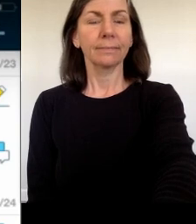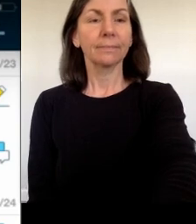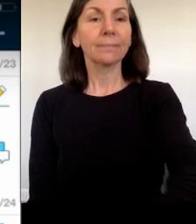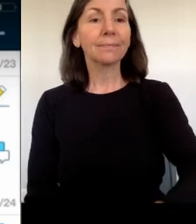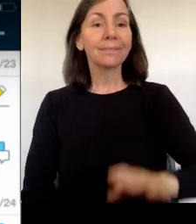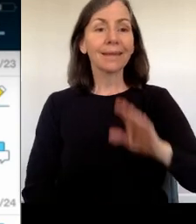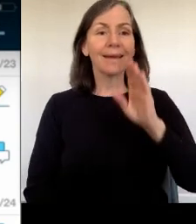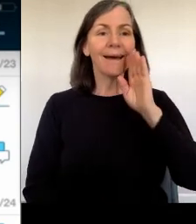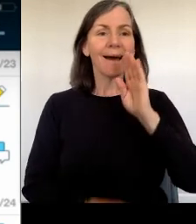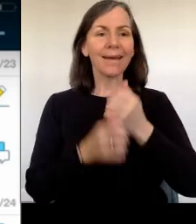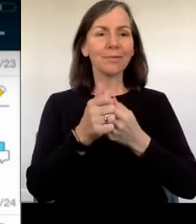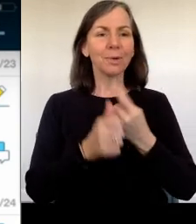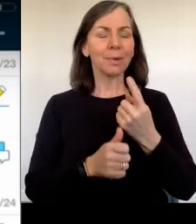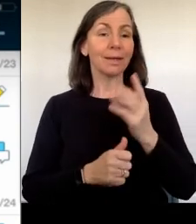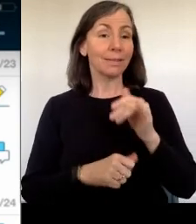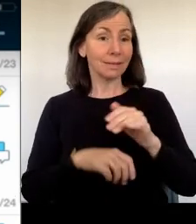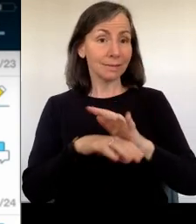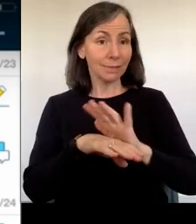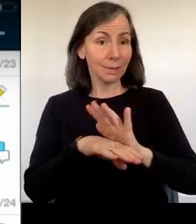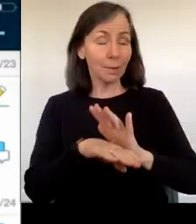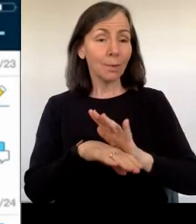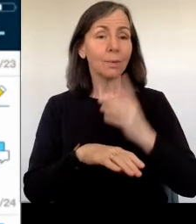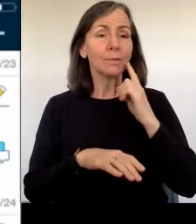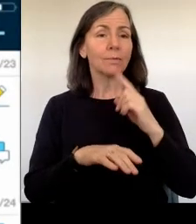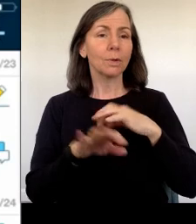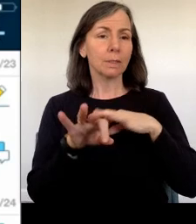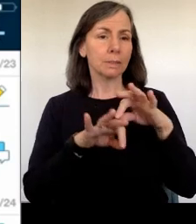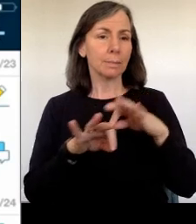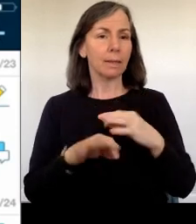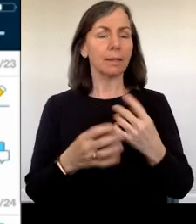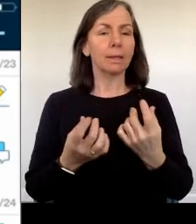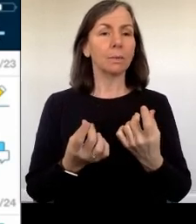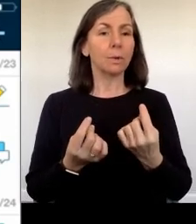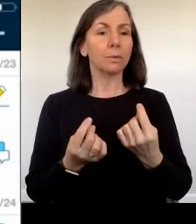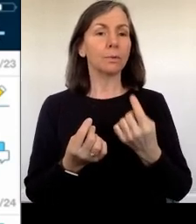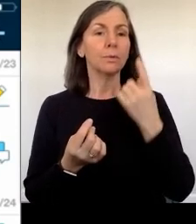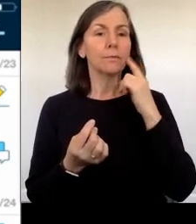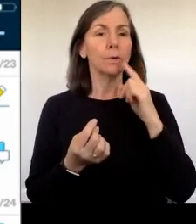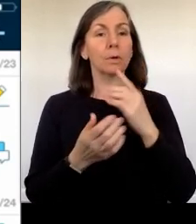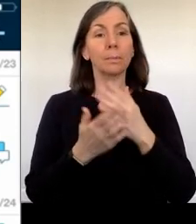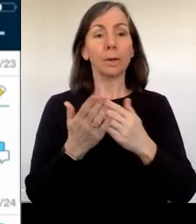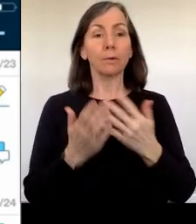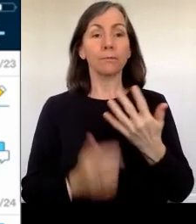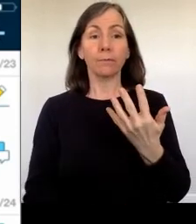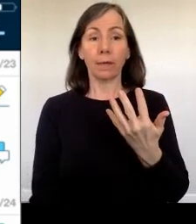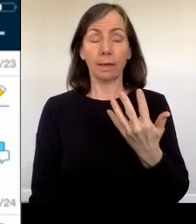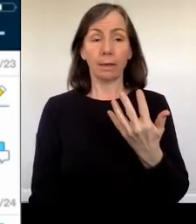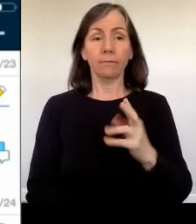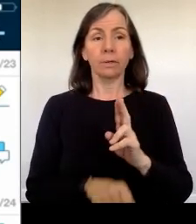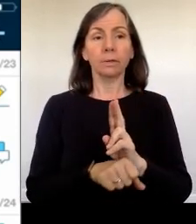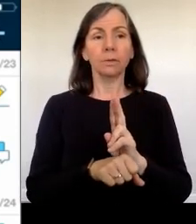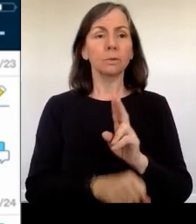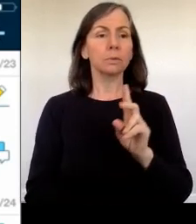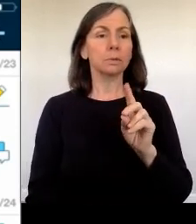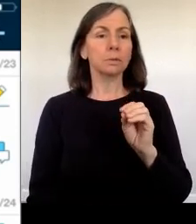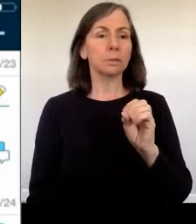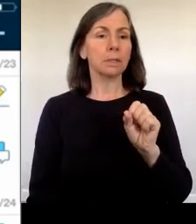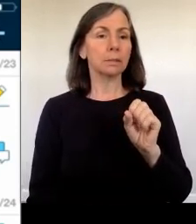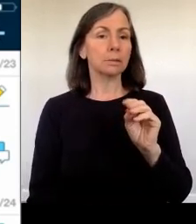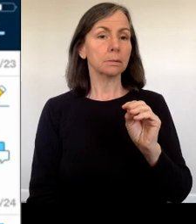Hi everybody, this is a video to explain what you're going to do for part 5 using Desmos to find your